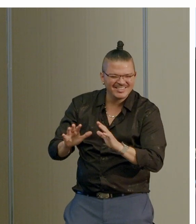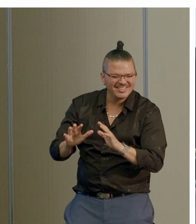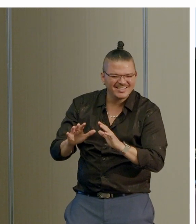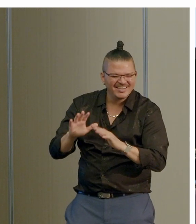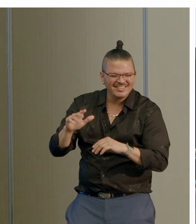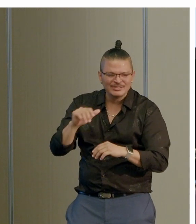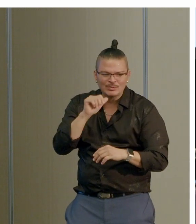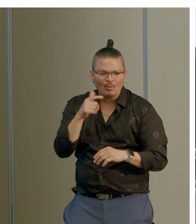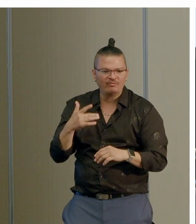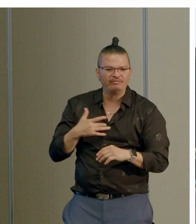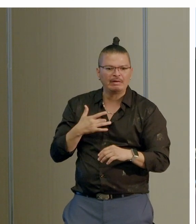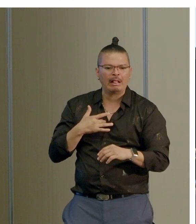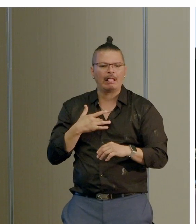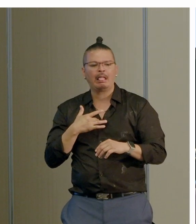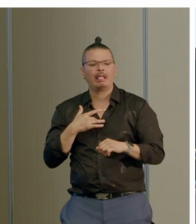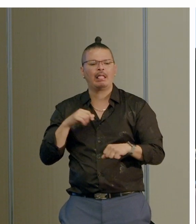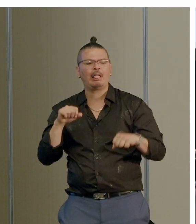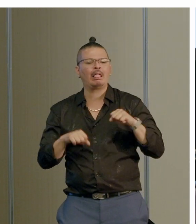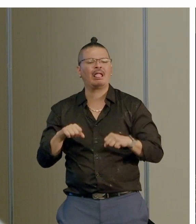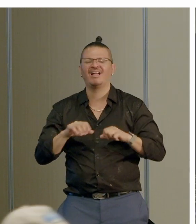sued.